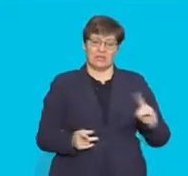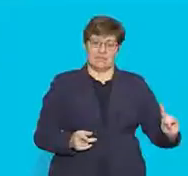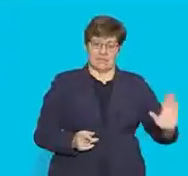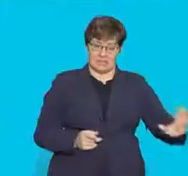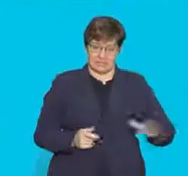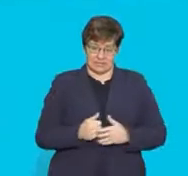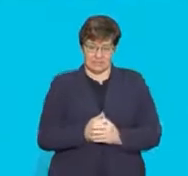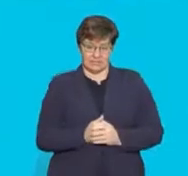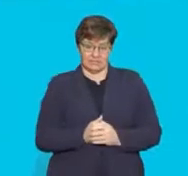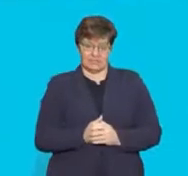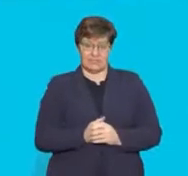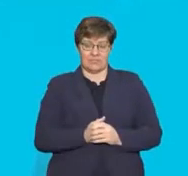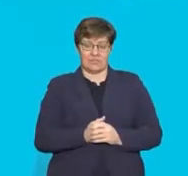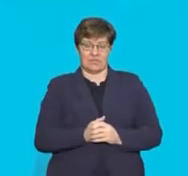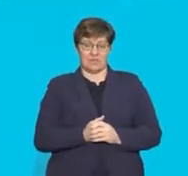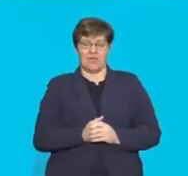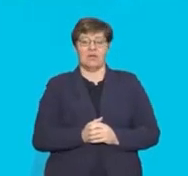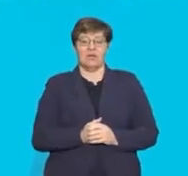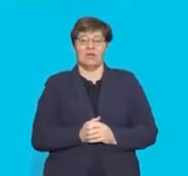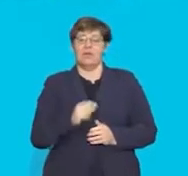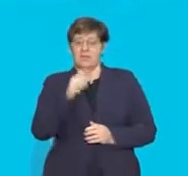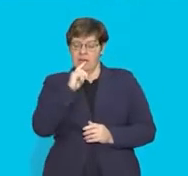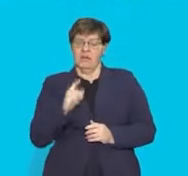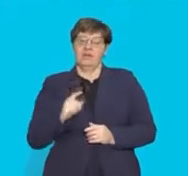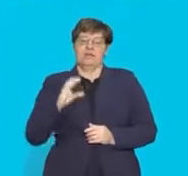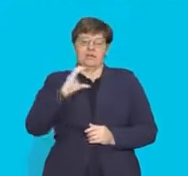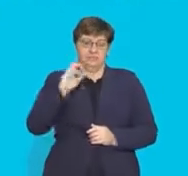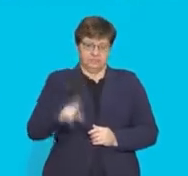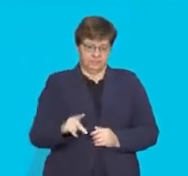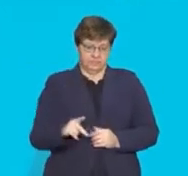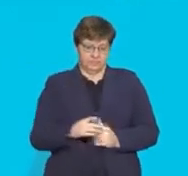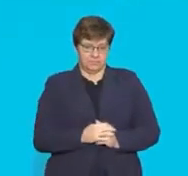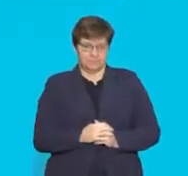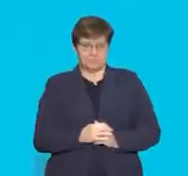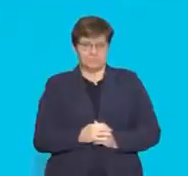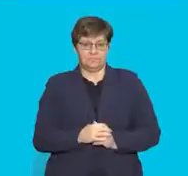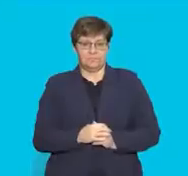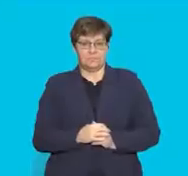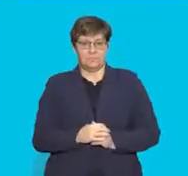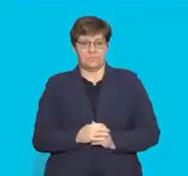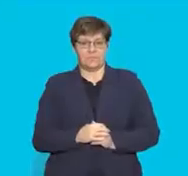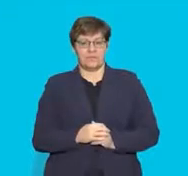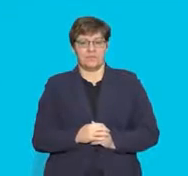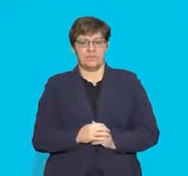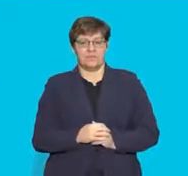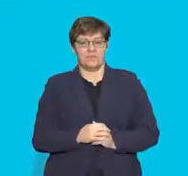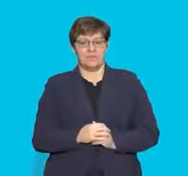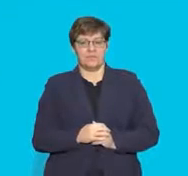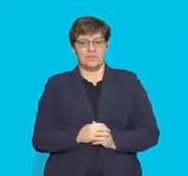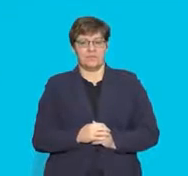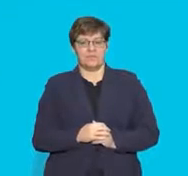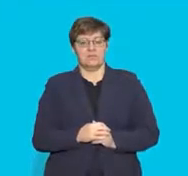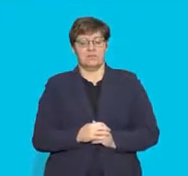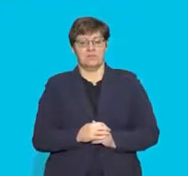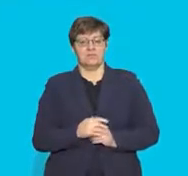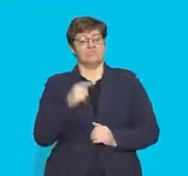Okay. So that's the removal of the cost price. Now, the third step